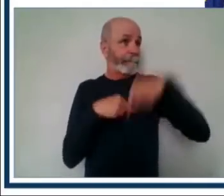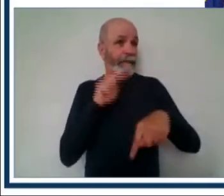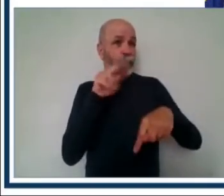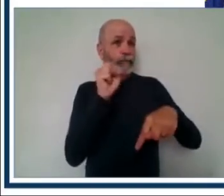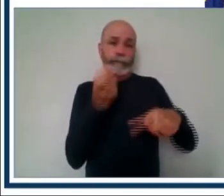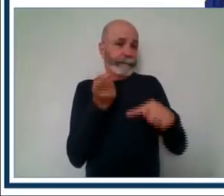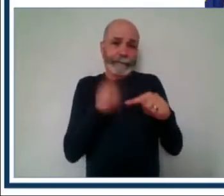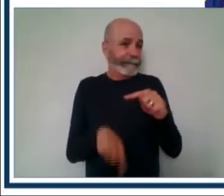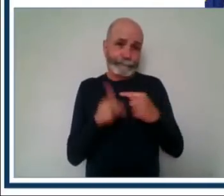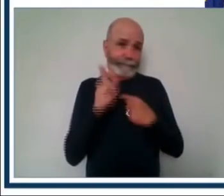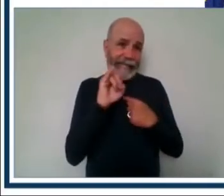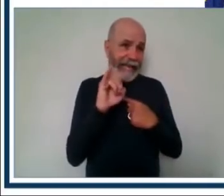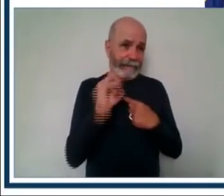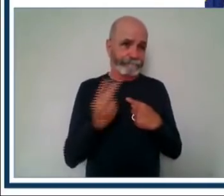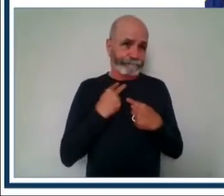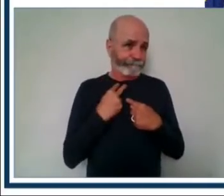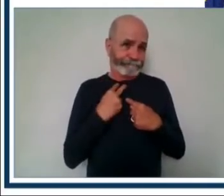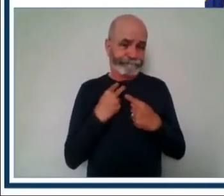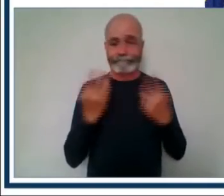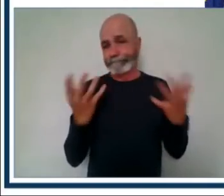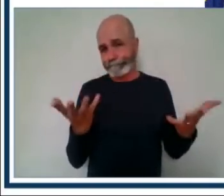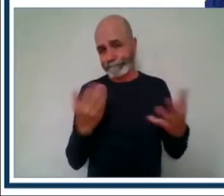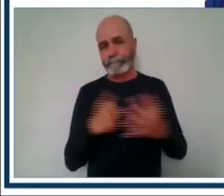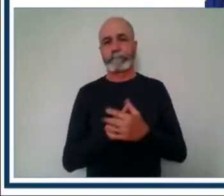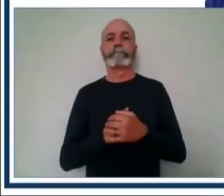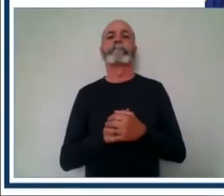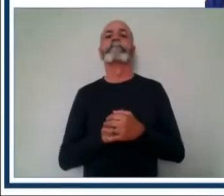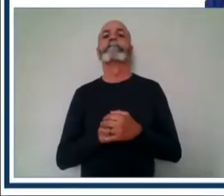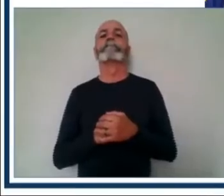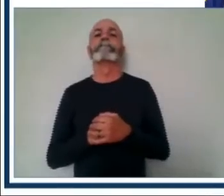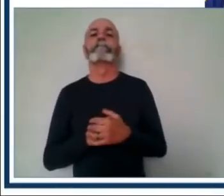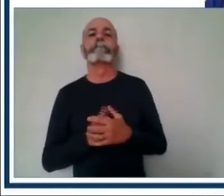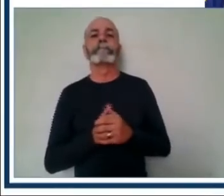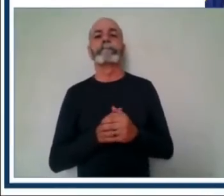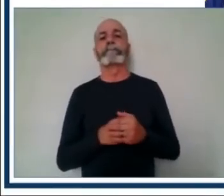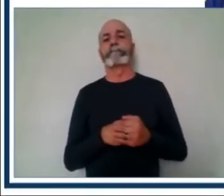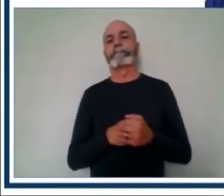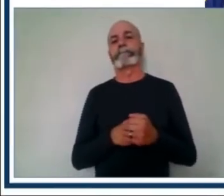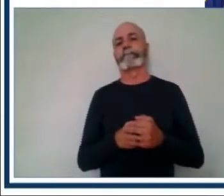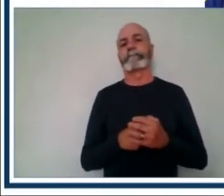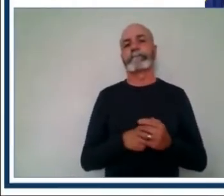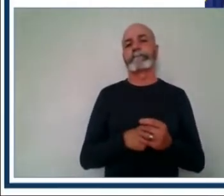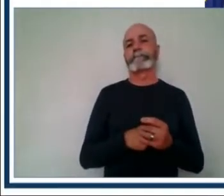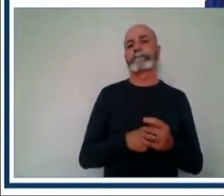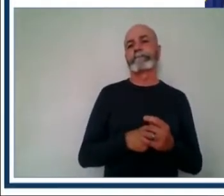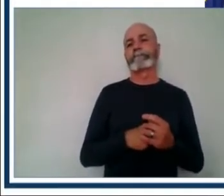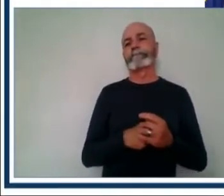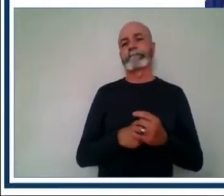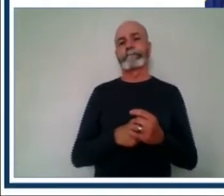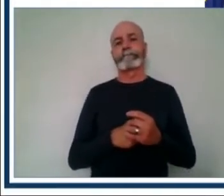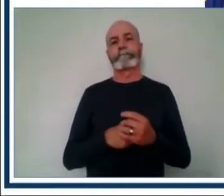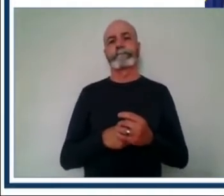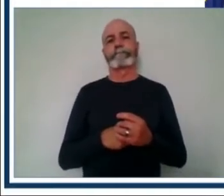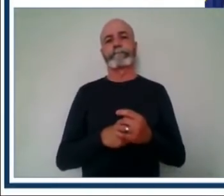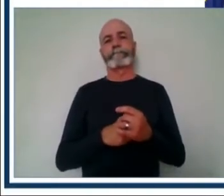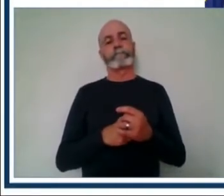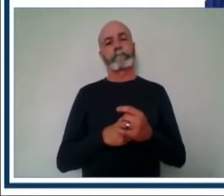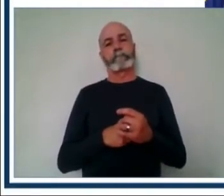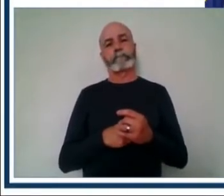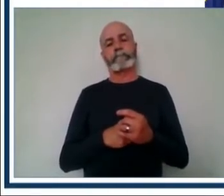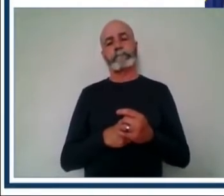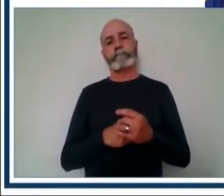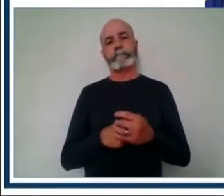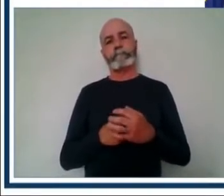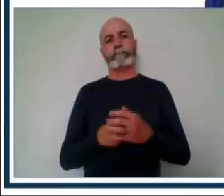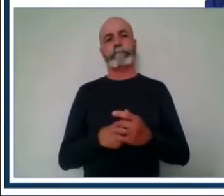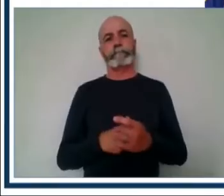Victoria Walton. Victoria, go ahead. Thanks. Dr. Strang, I'm wondering about the capacity of the website for when it opens